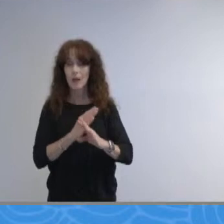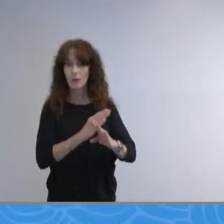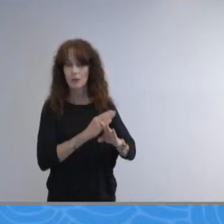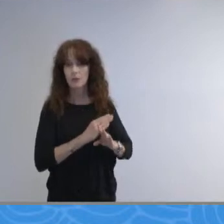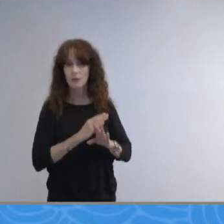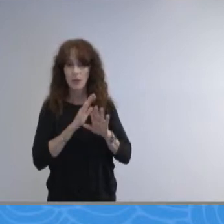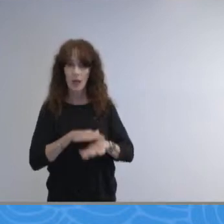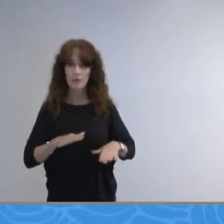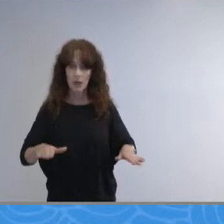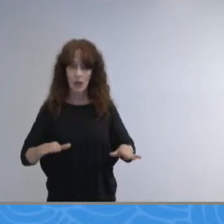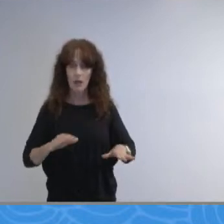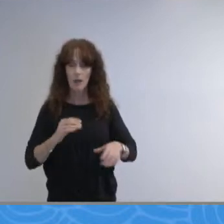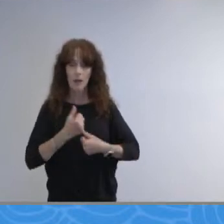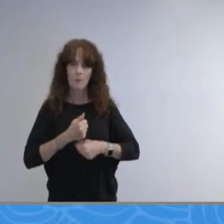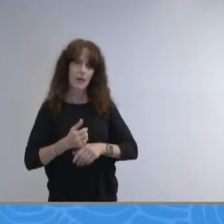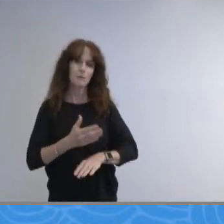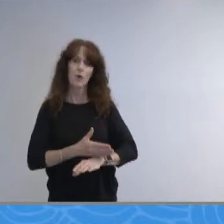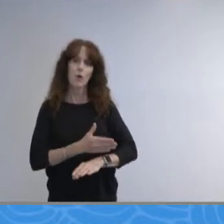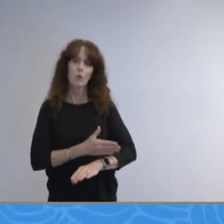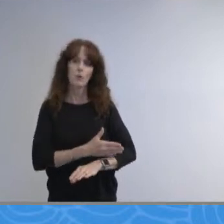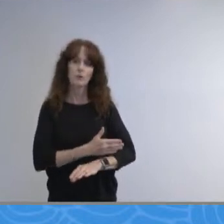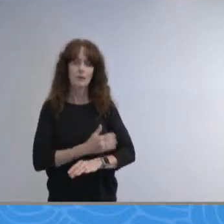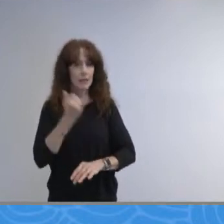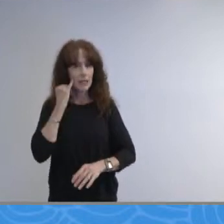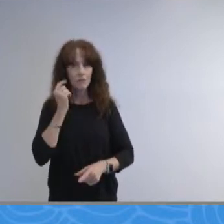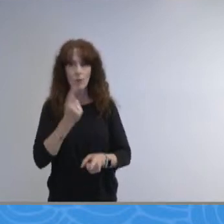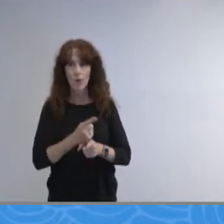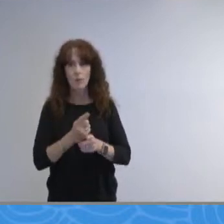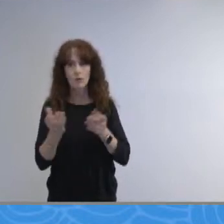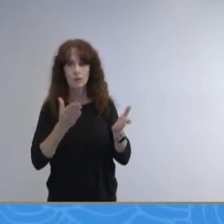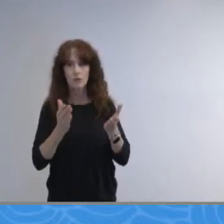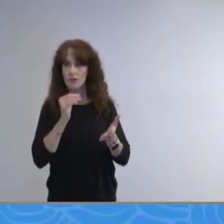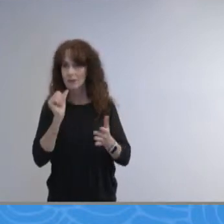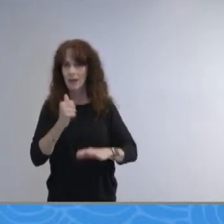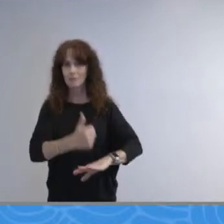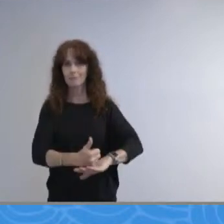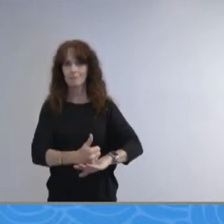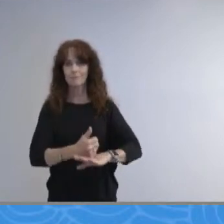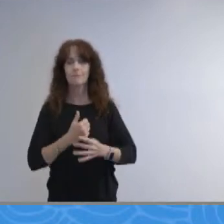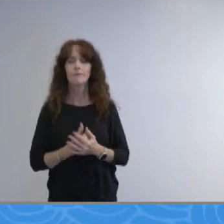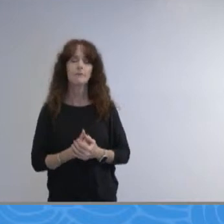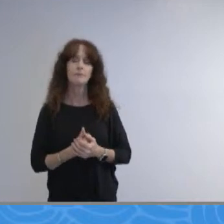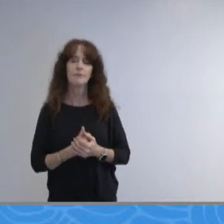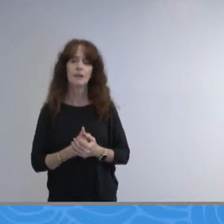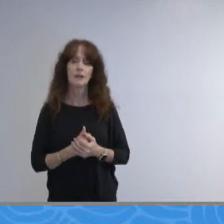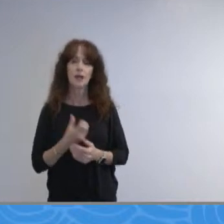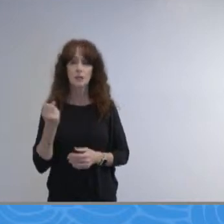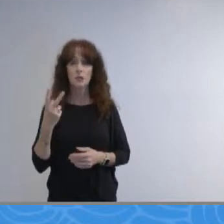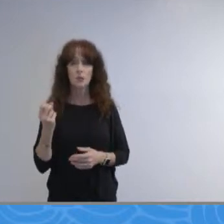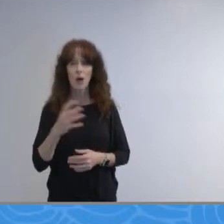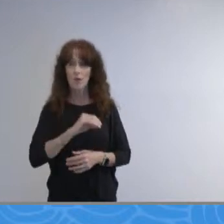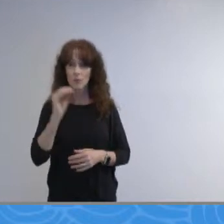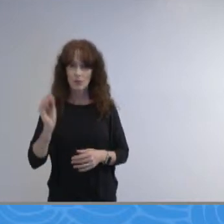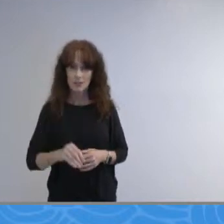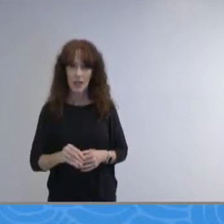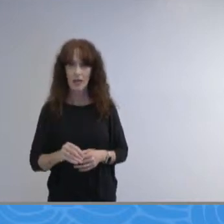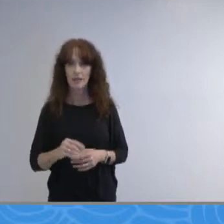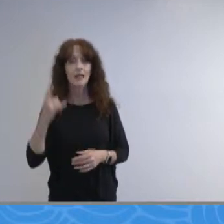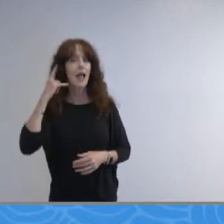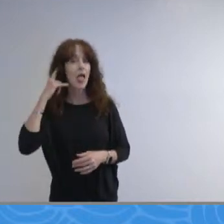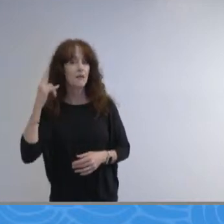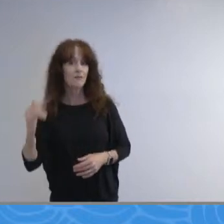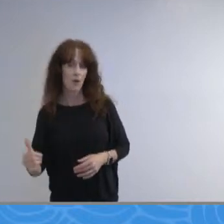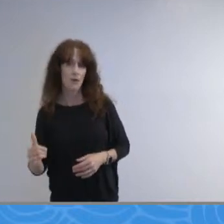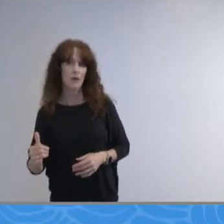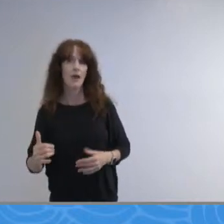child being able to make progress if appropriate services are not in place. So 12% of students in